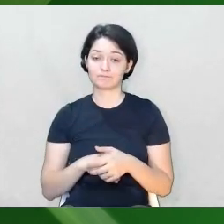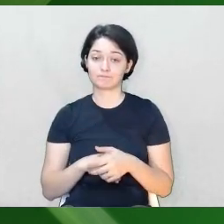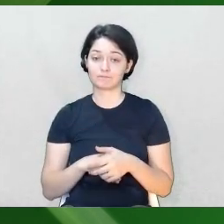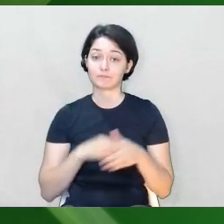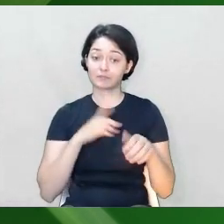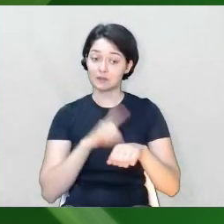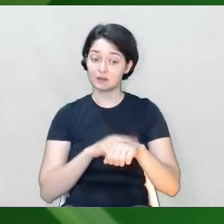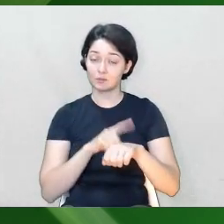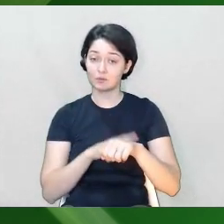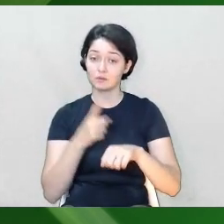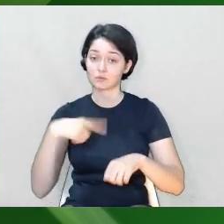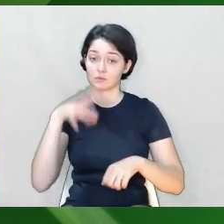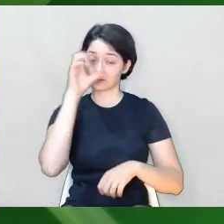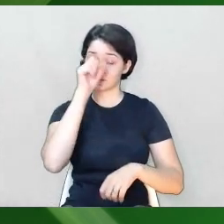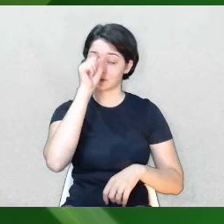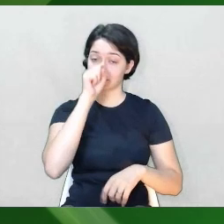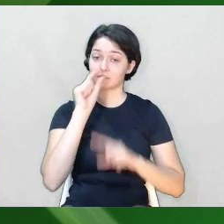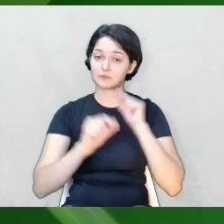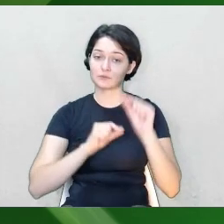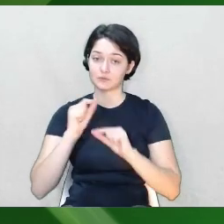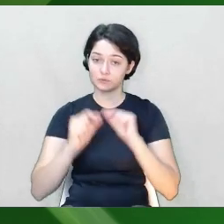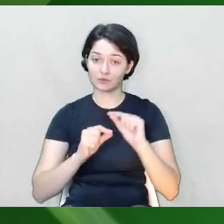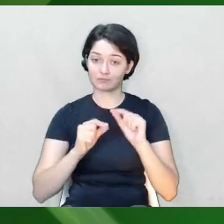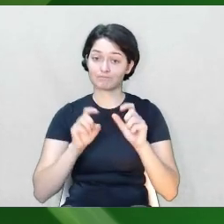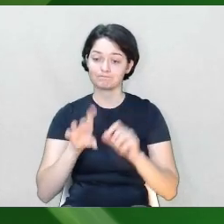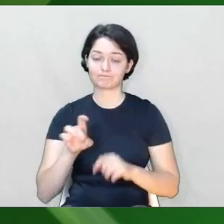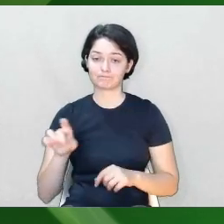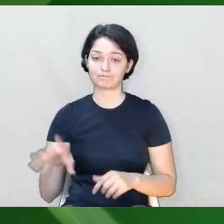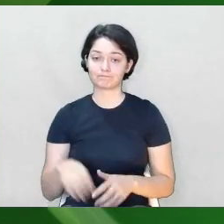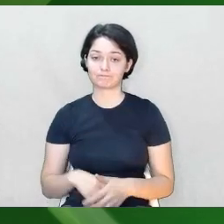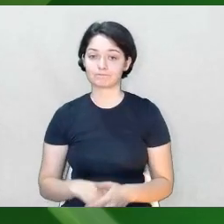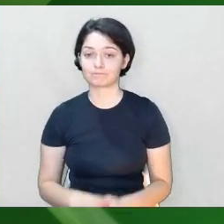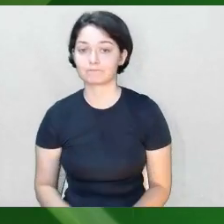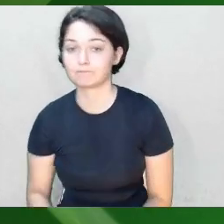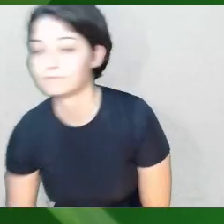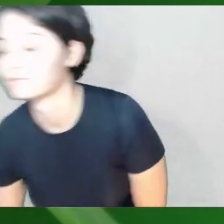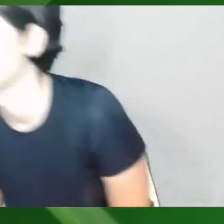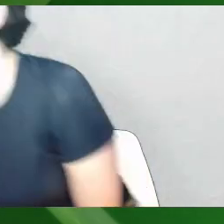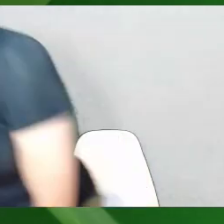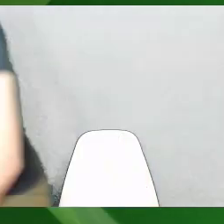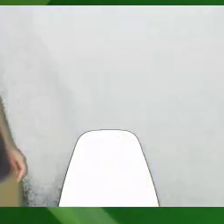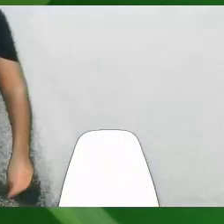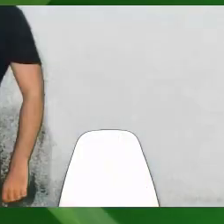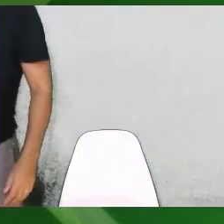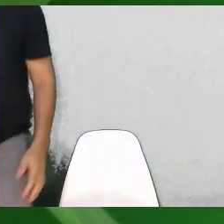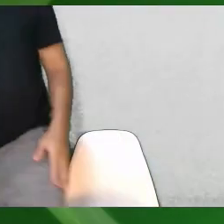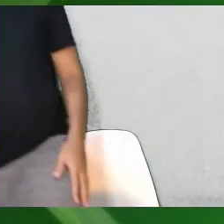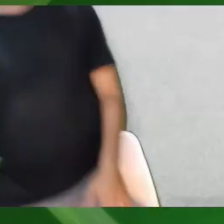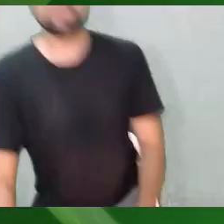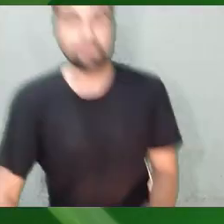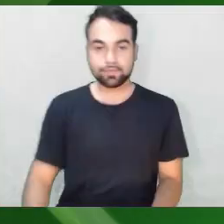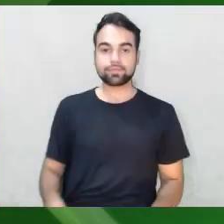automation process begins, because as soon as we understand what it is, it becomes automation. And then as of the moment